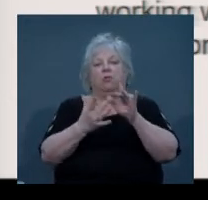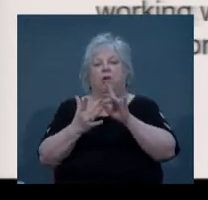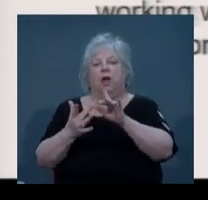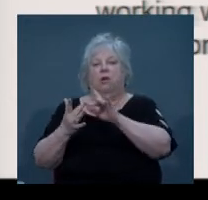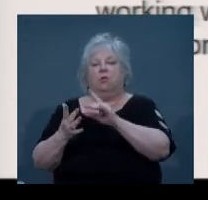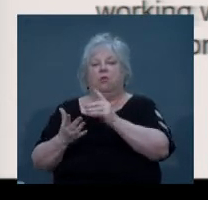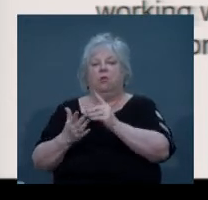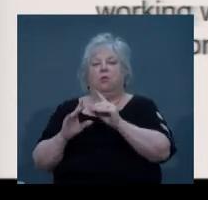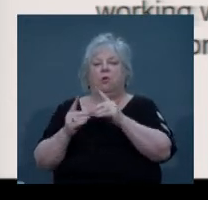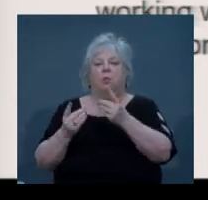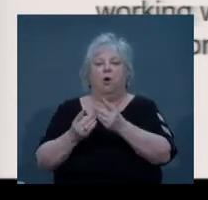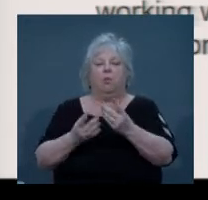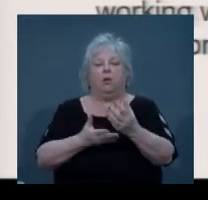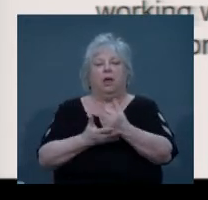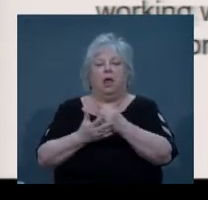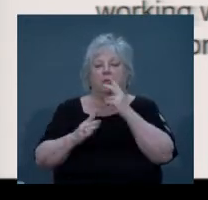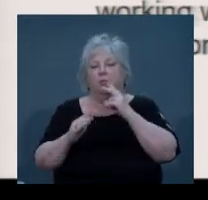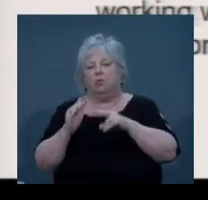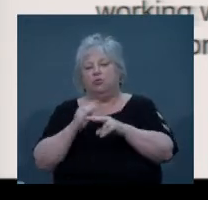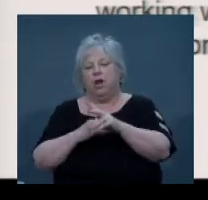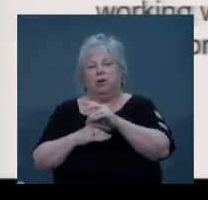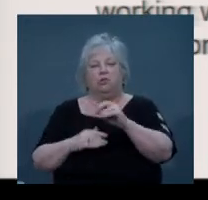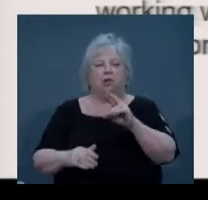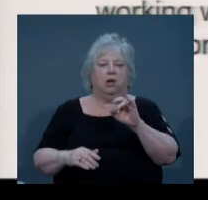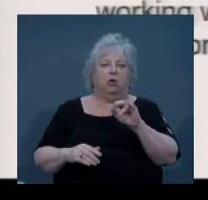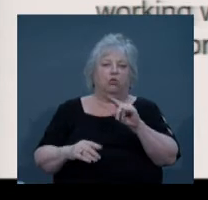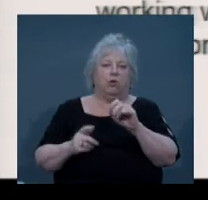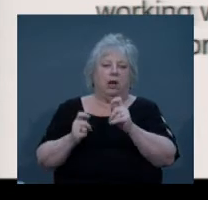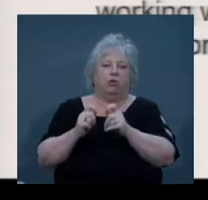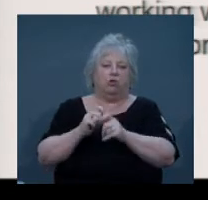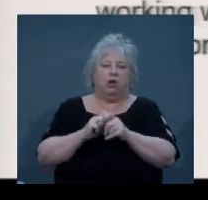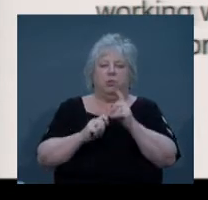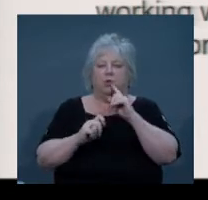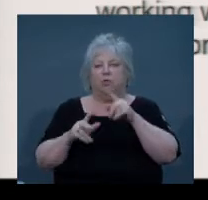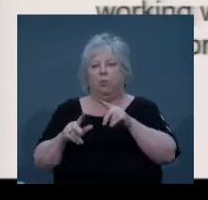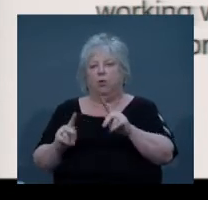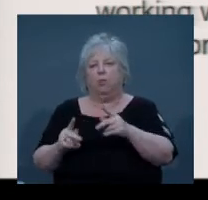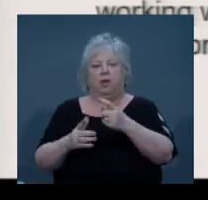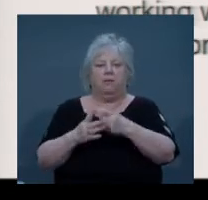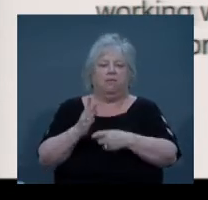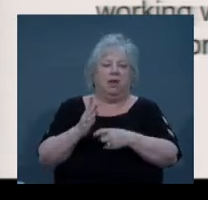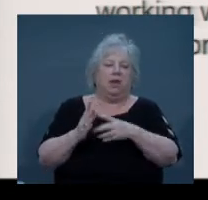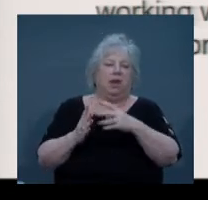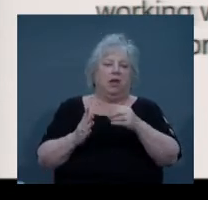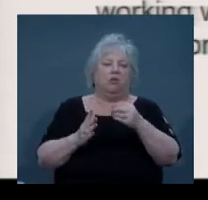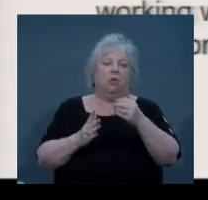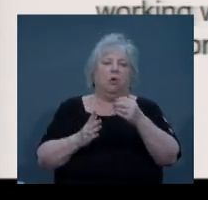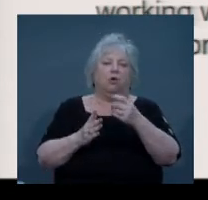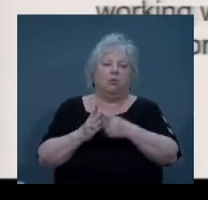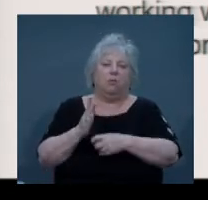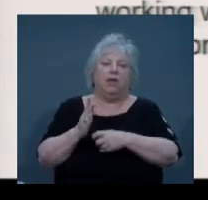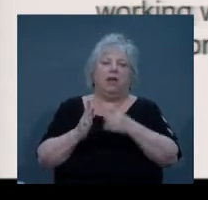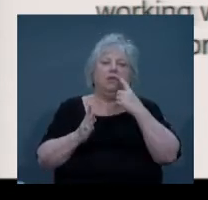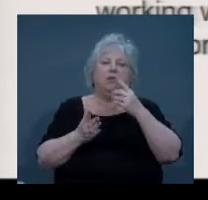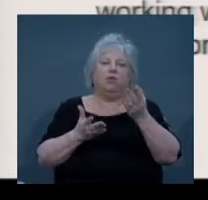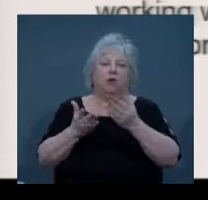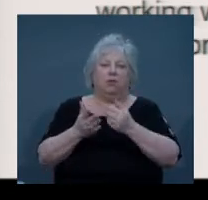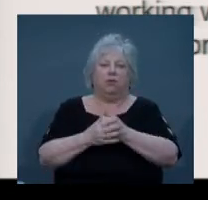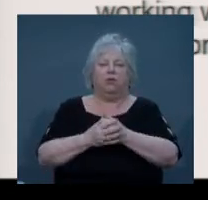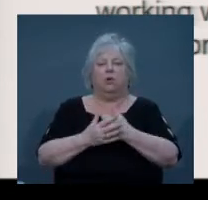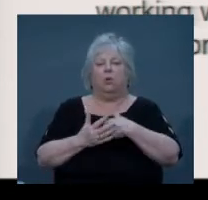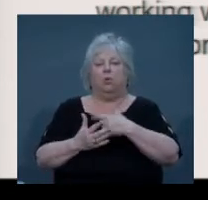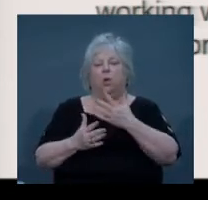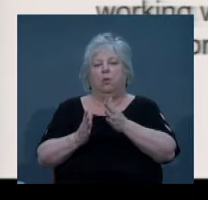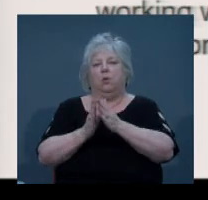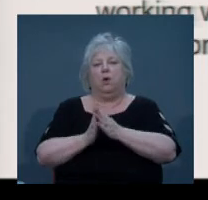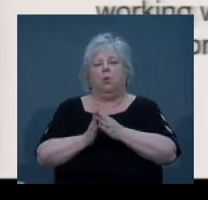begin gathering projections and rate adjustments for any permits, fees, or charges for services. We request